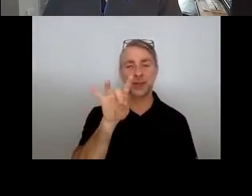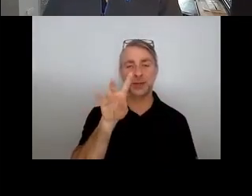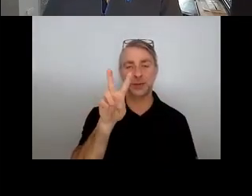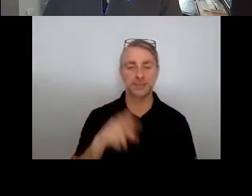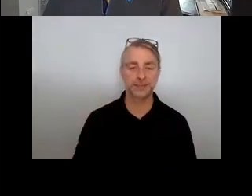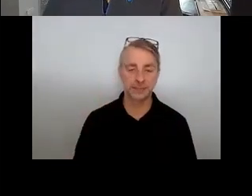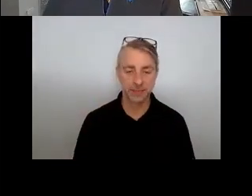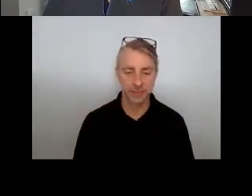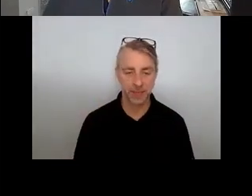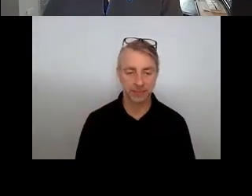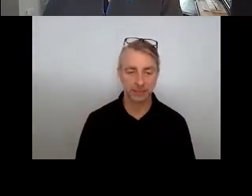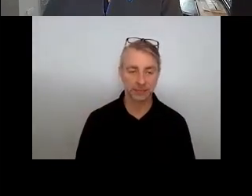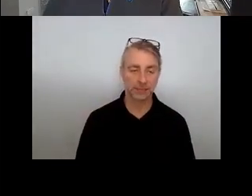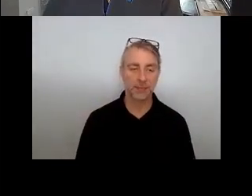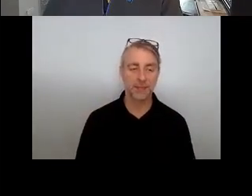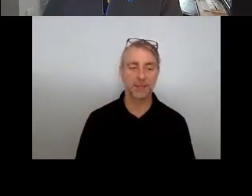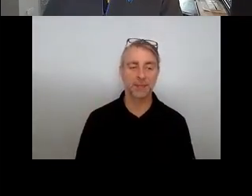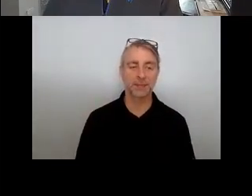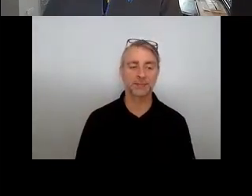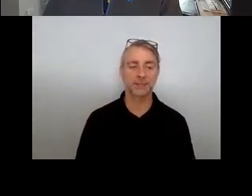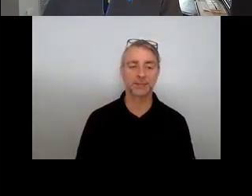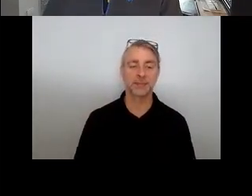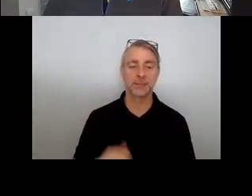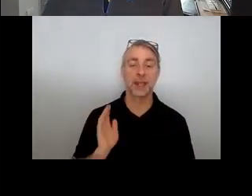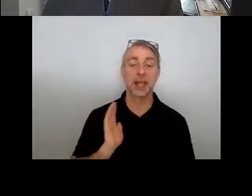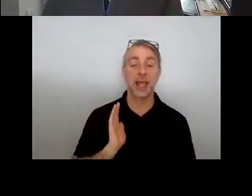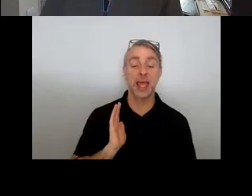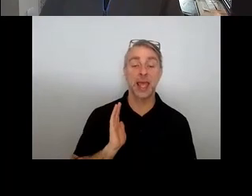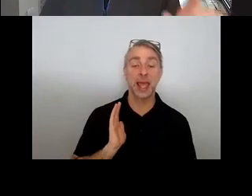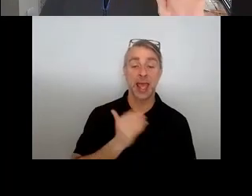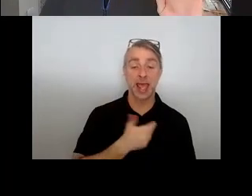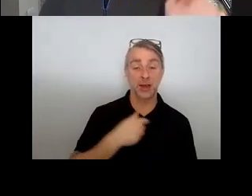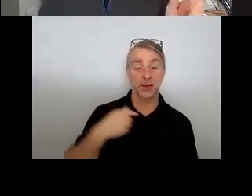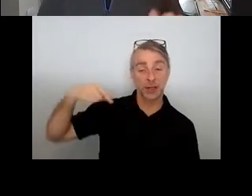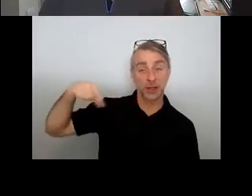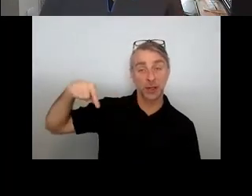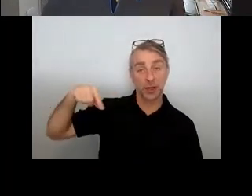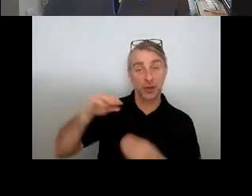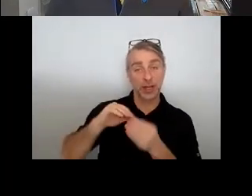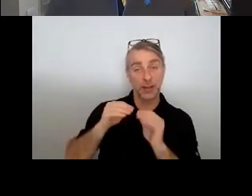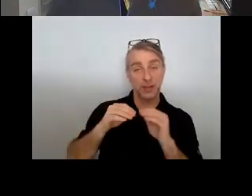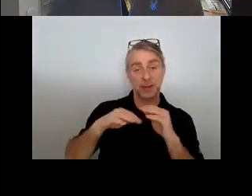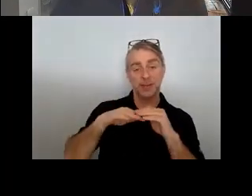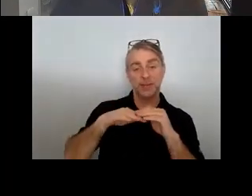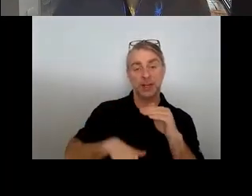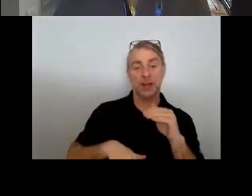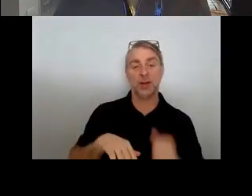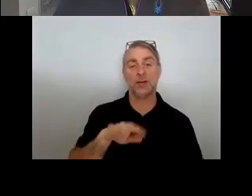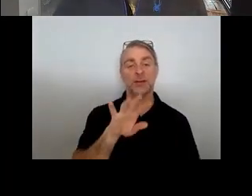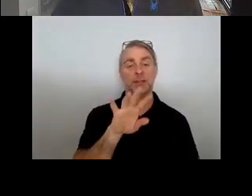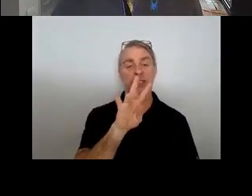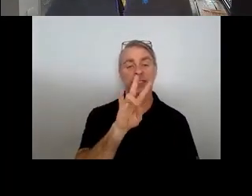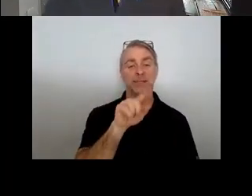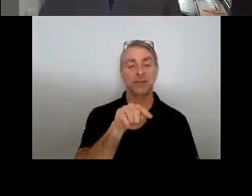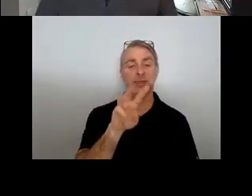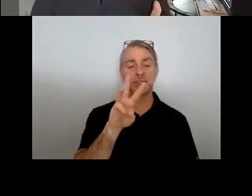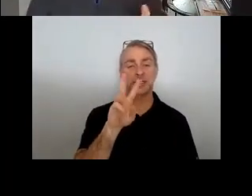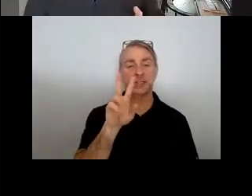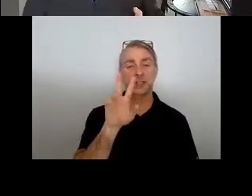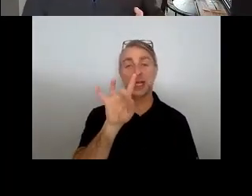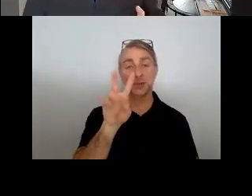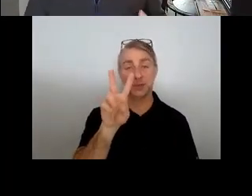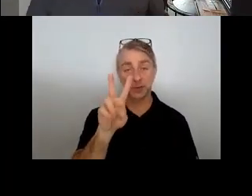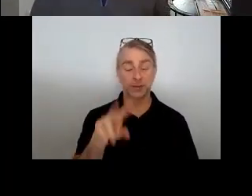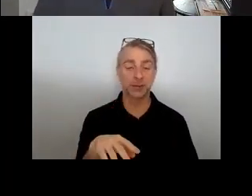Our Q statistic was smaller than that. So in this circumstance, we would not reject the null hypothesis that those effect sizes